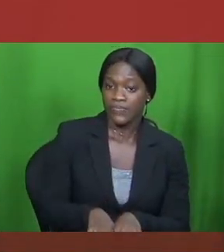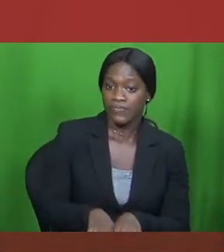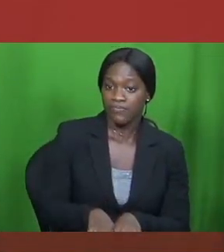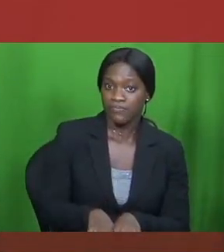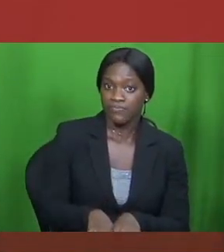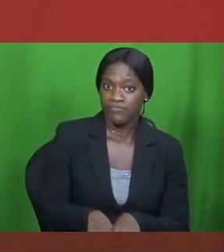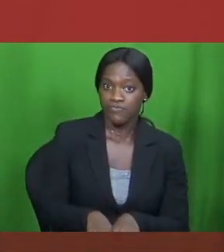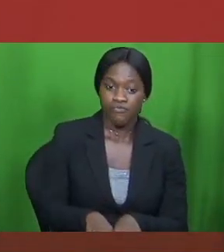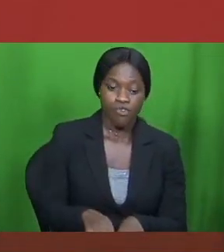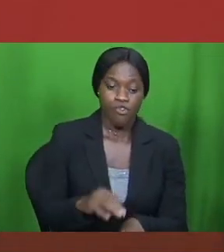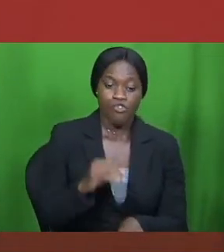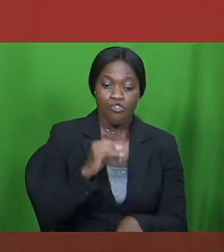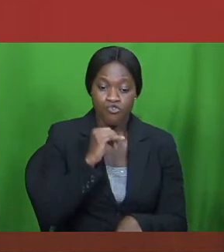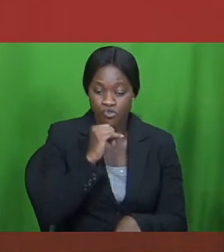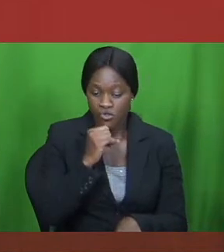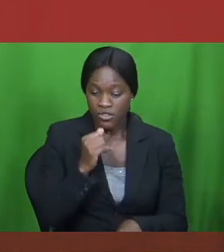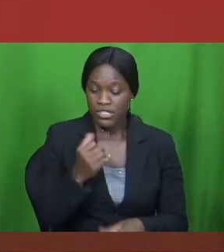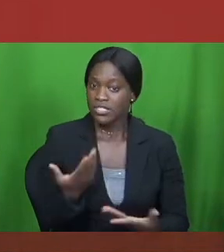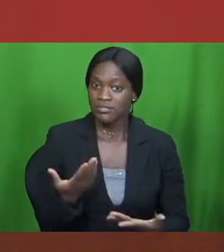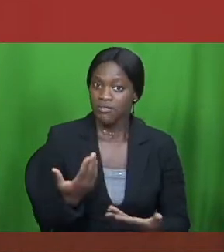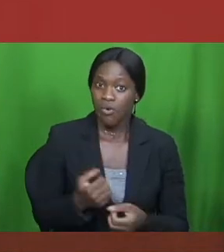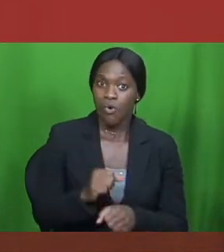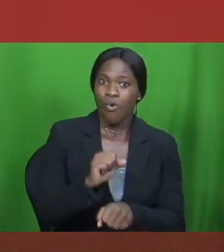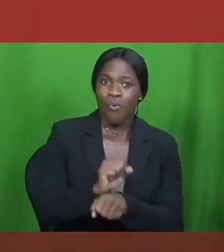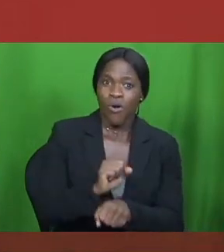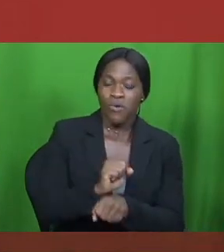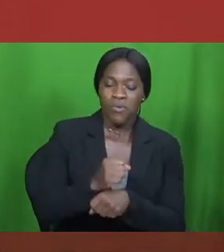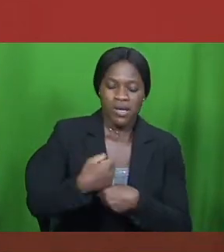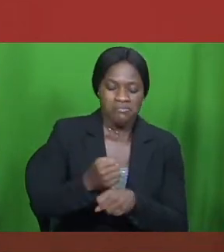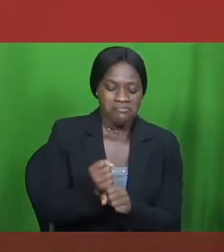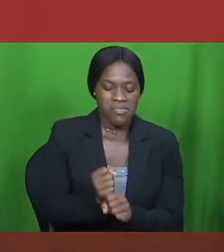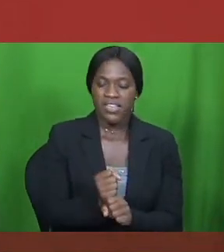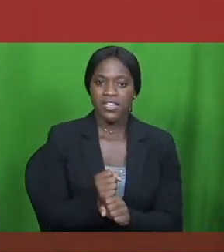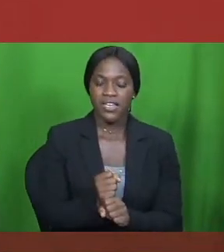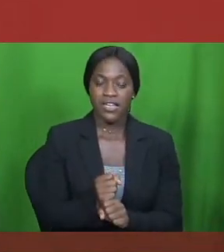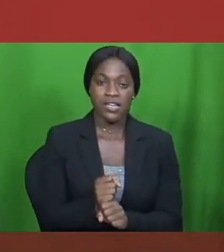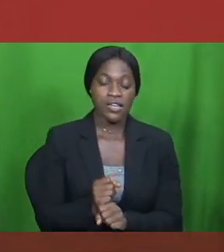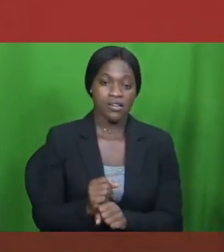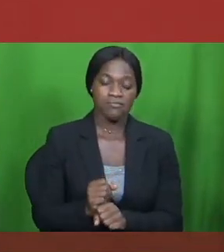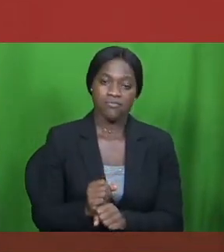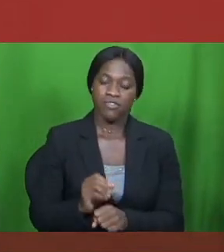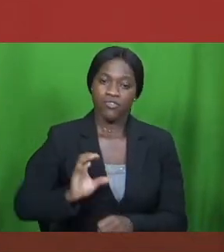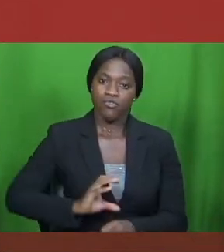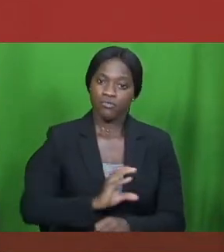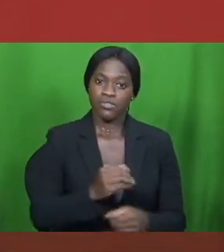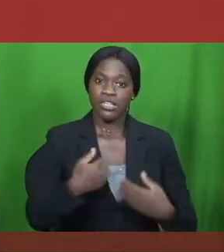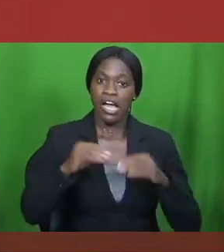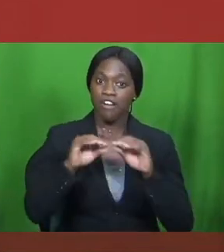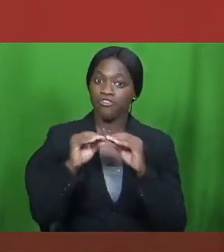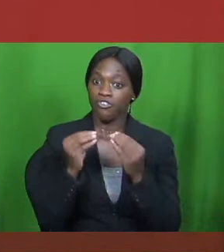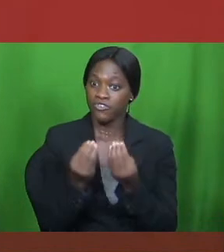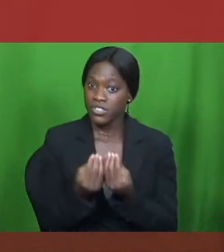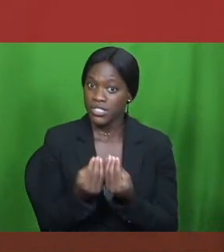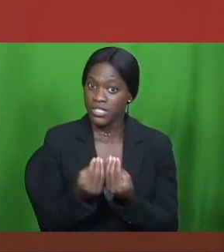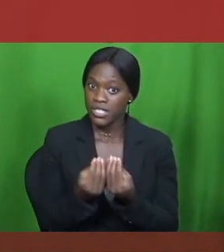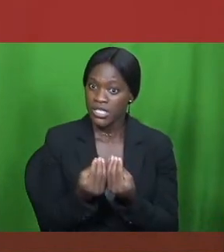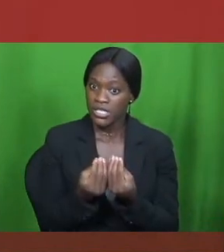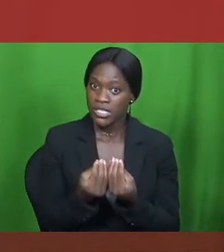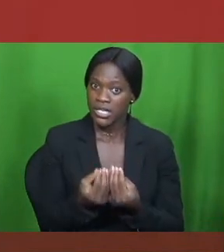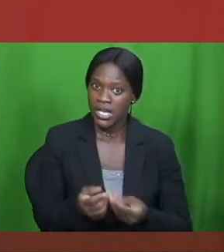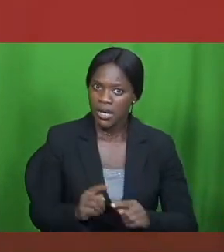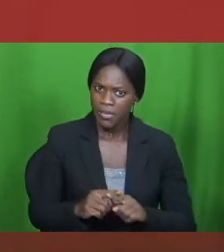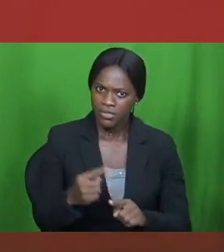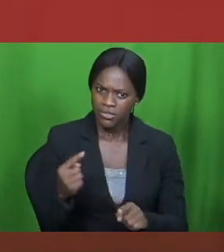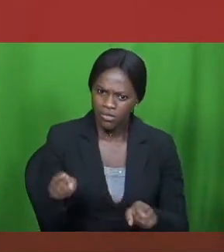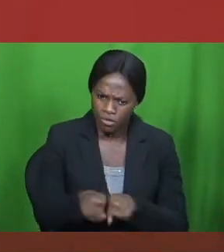efforts that gave a very good office to the committee, but he also got a lot of opportunities for the committee